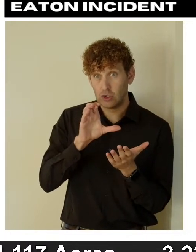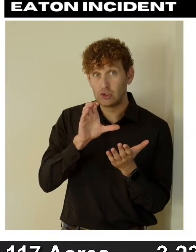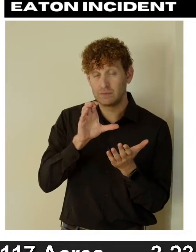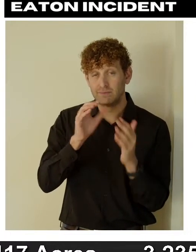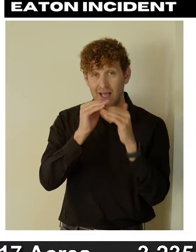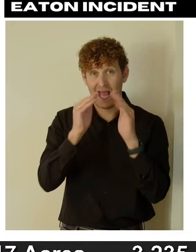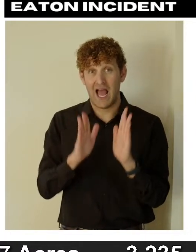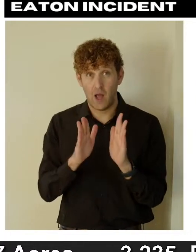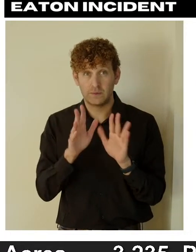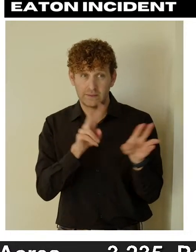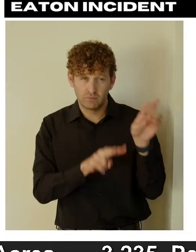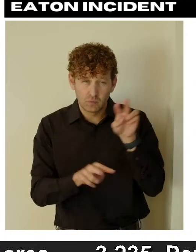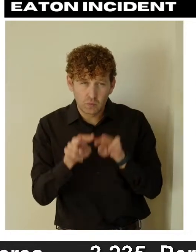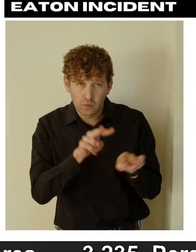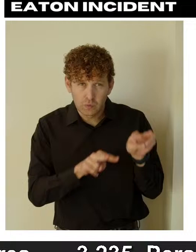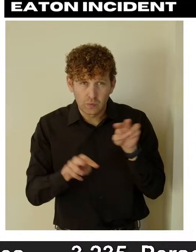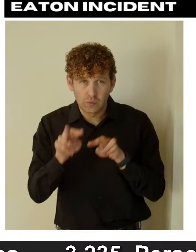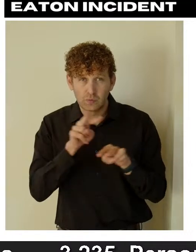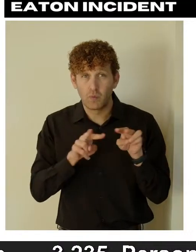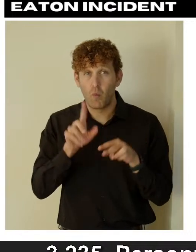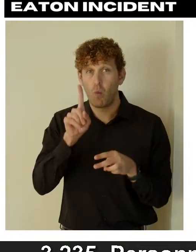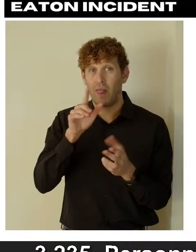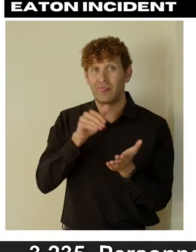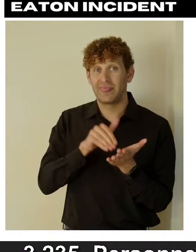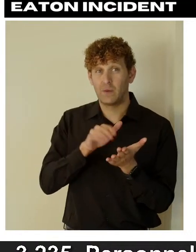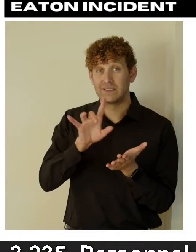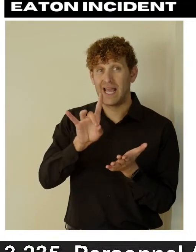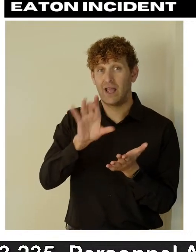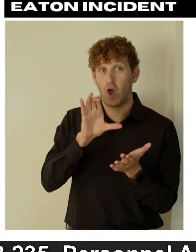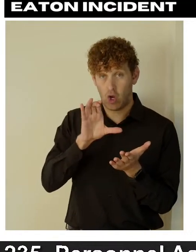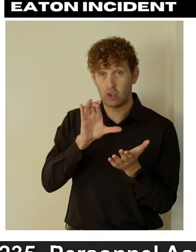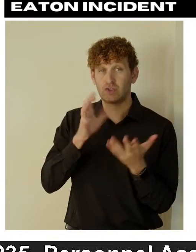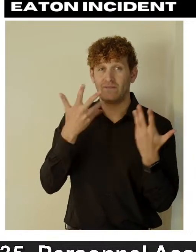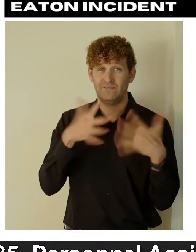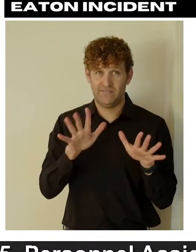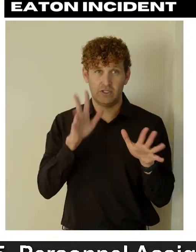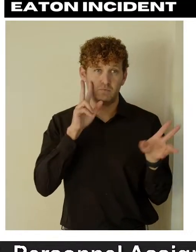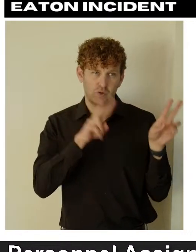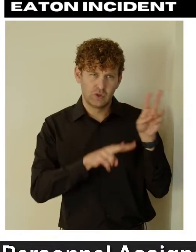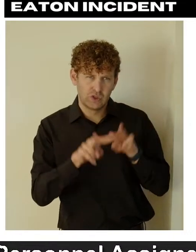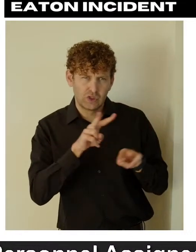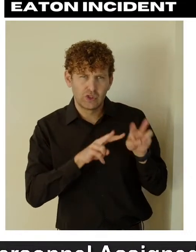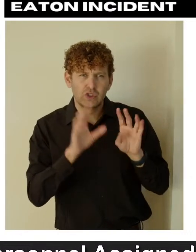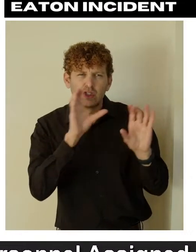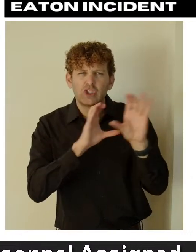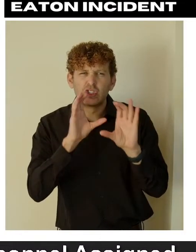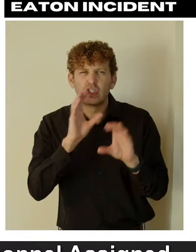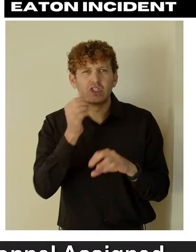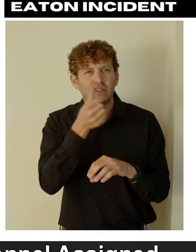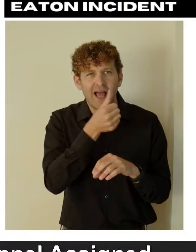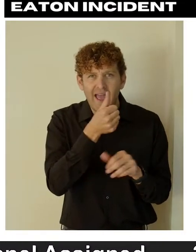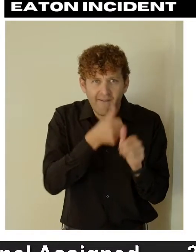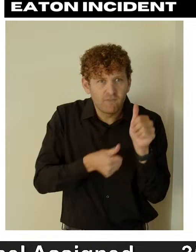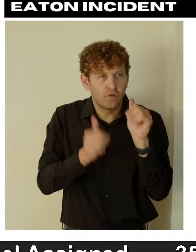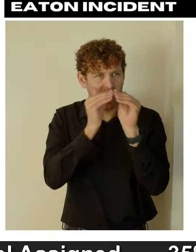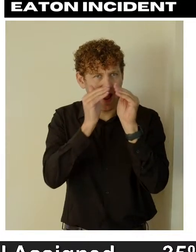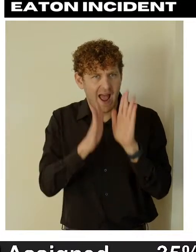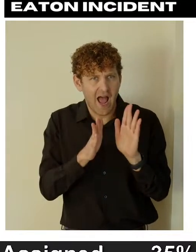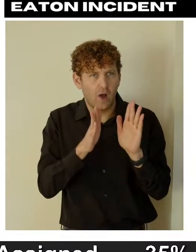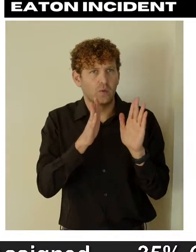were 1,800 properties that have been searched. The goal is to search every single property to deem it safe before we open up an